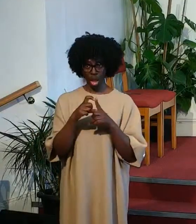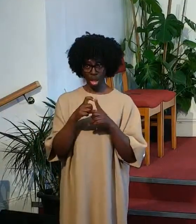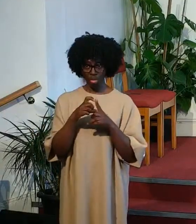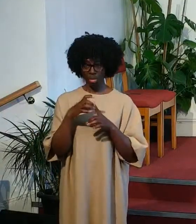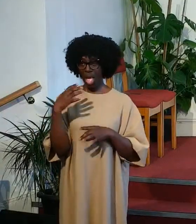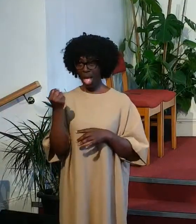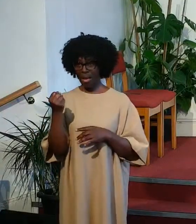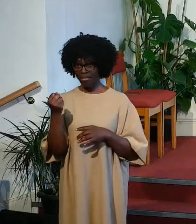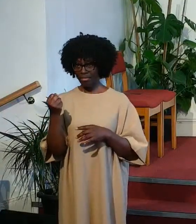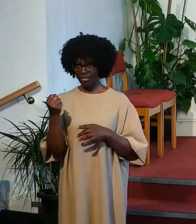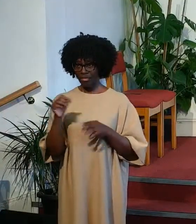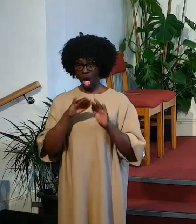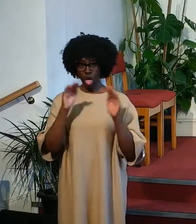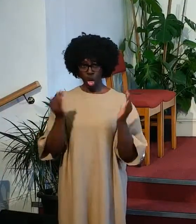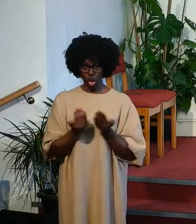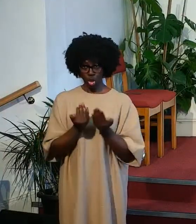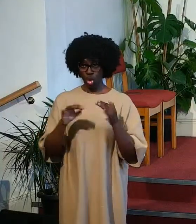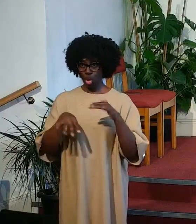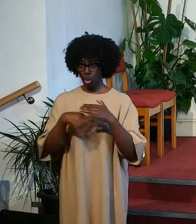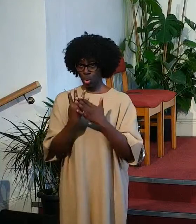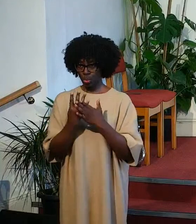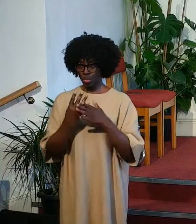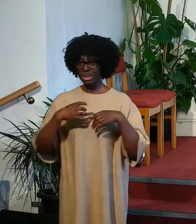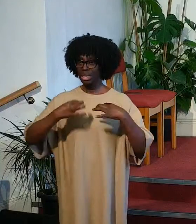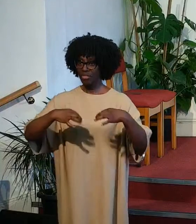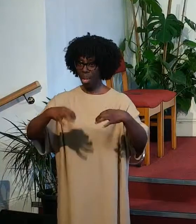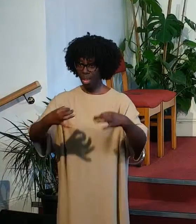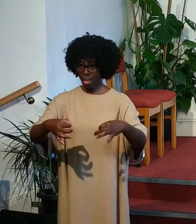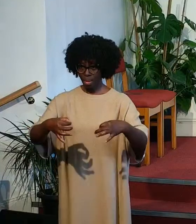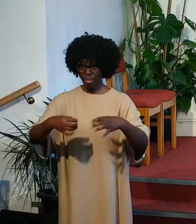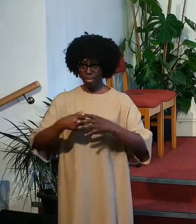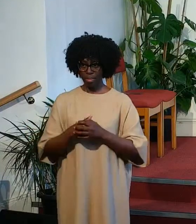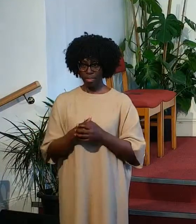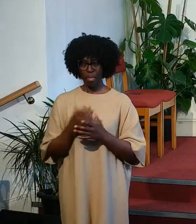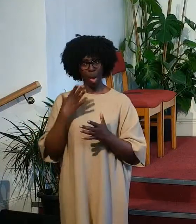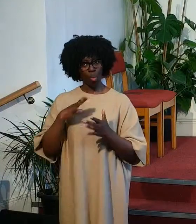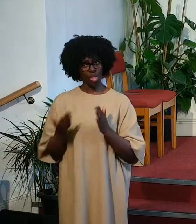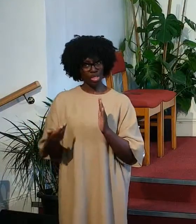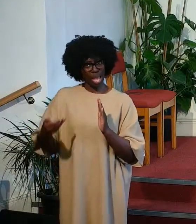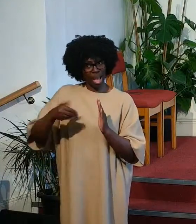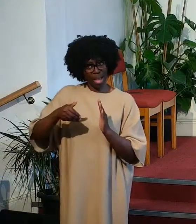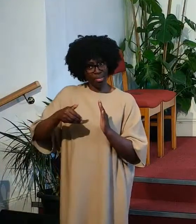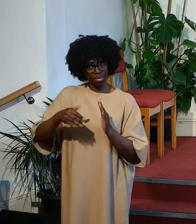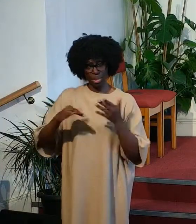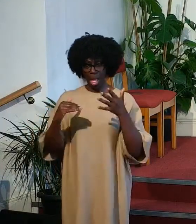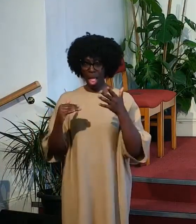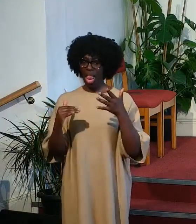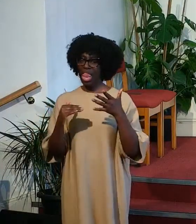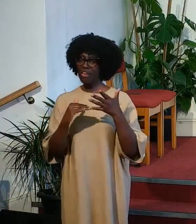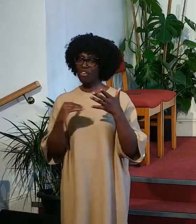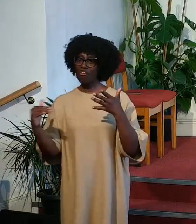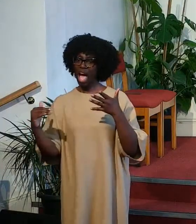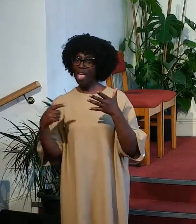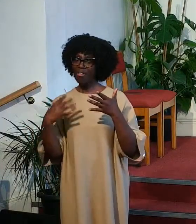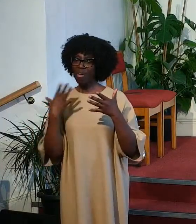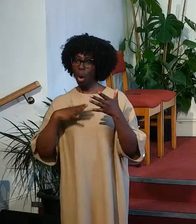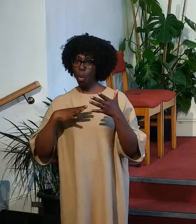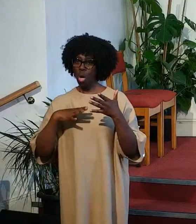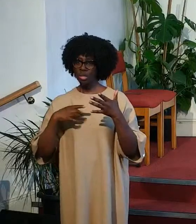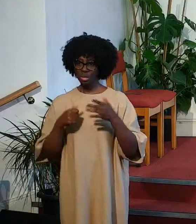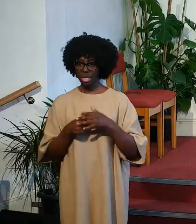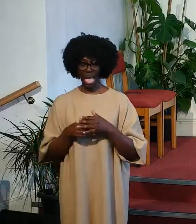GDD, Global Development Delay. But I do want to add a level 5, because I don't